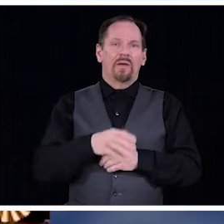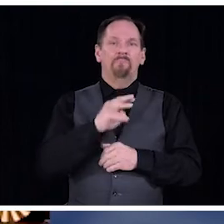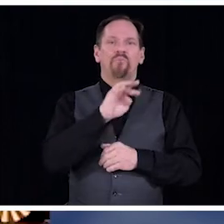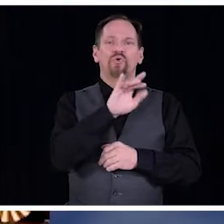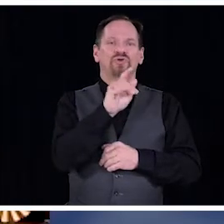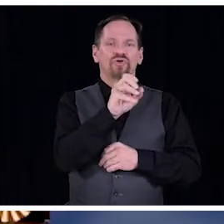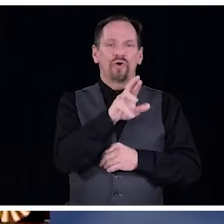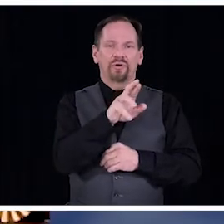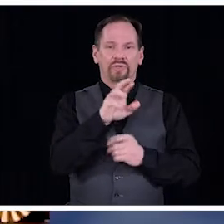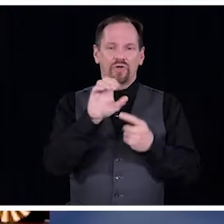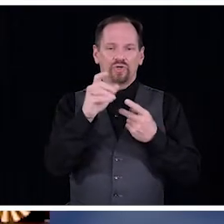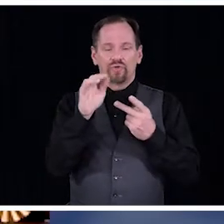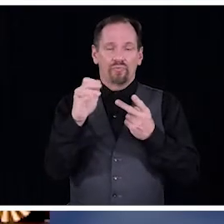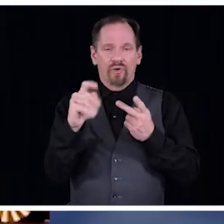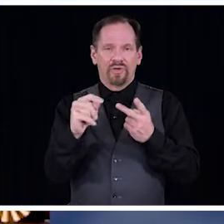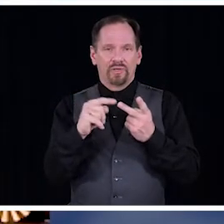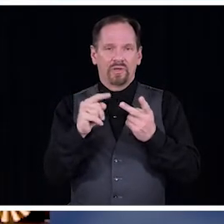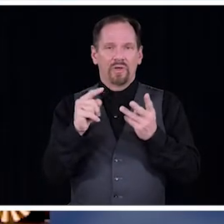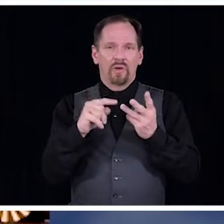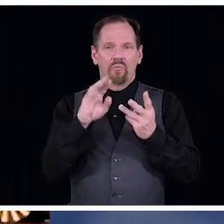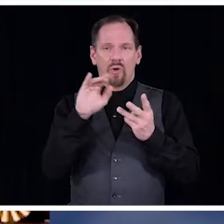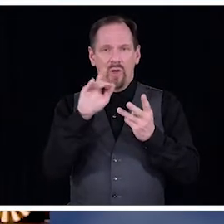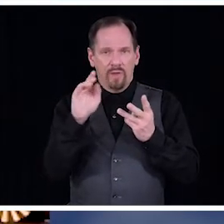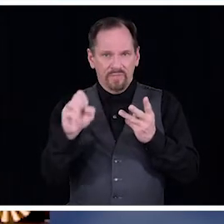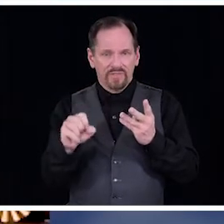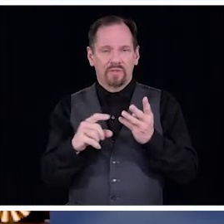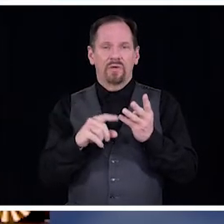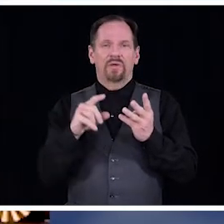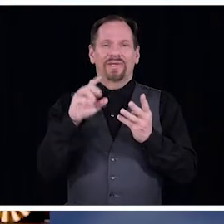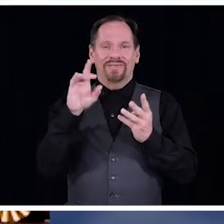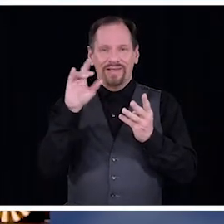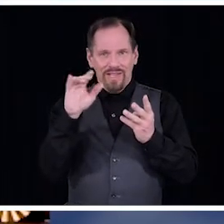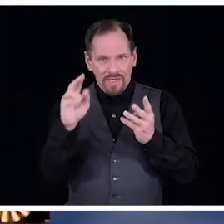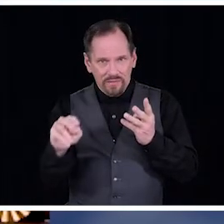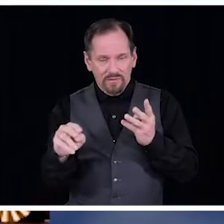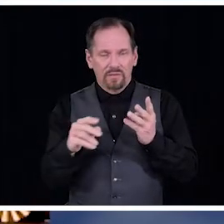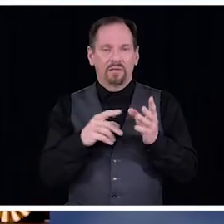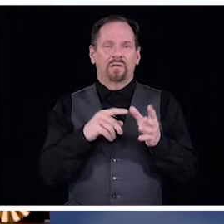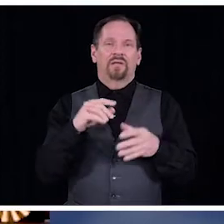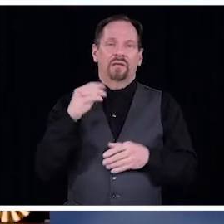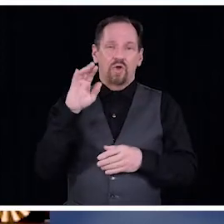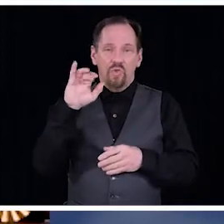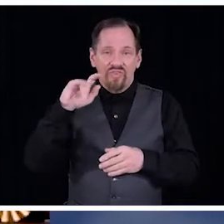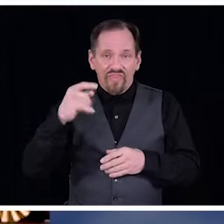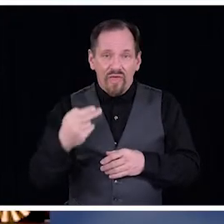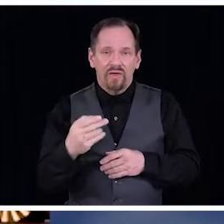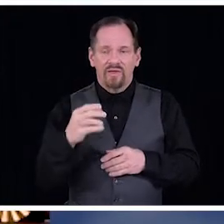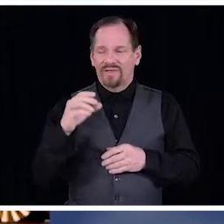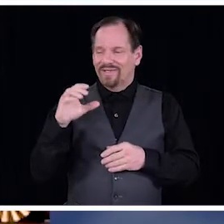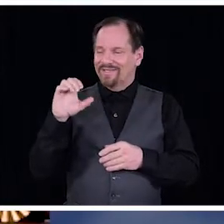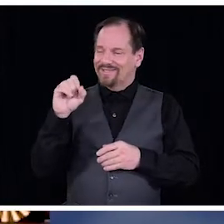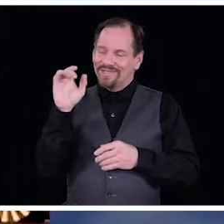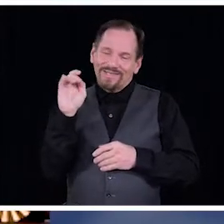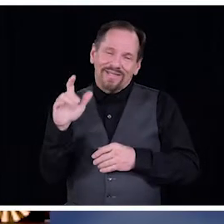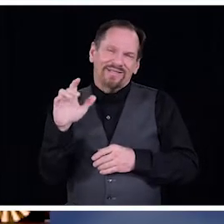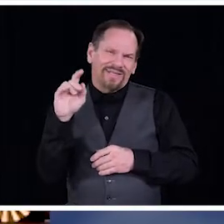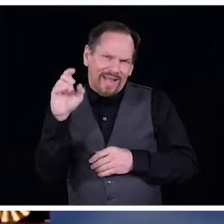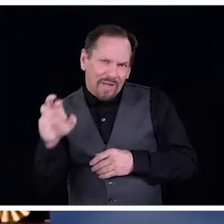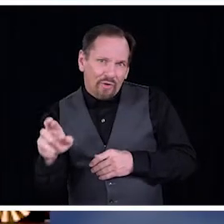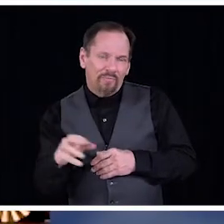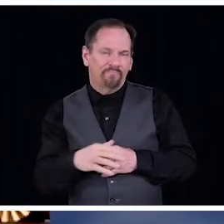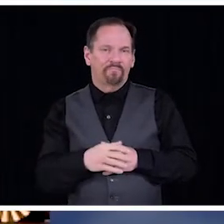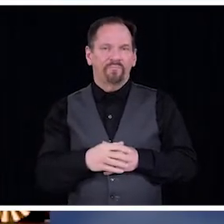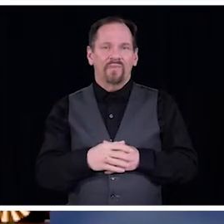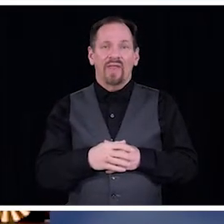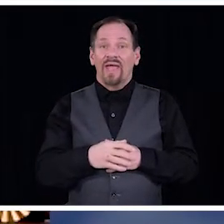Brahms, Radiohead, Bob Dylan, Sonic Youth, and Cecil Taylor. Kirkus Reviews called it a celebration